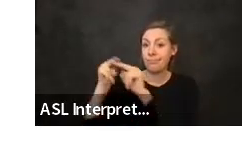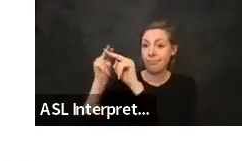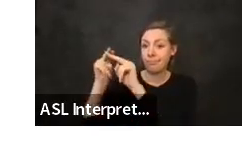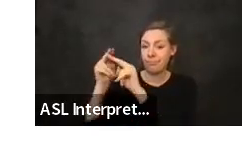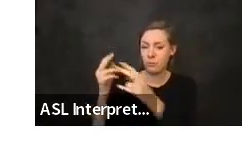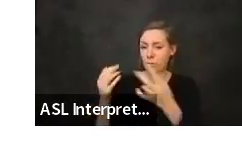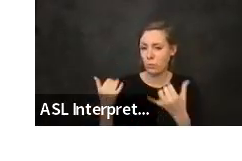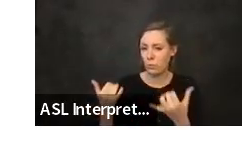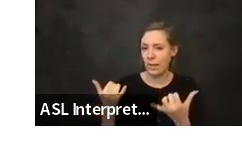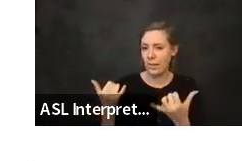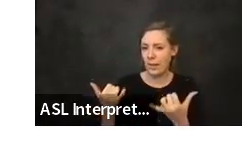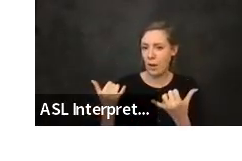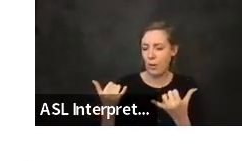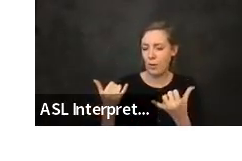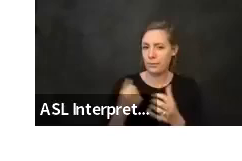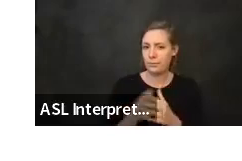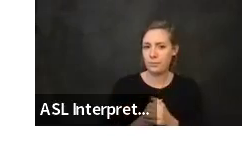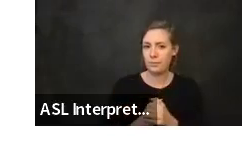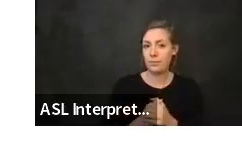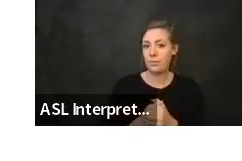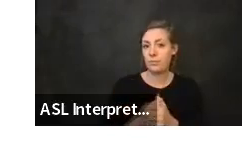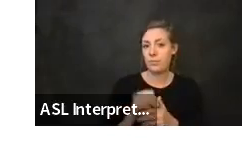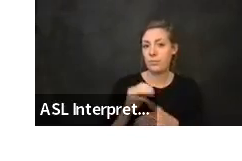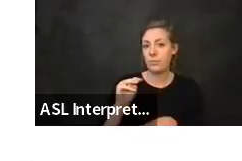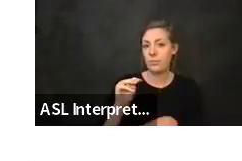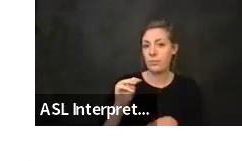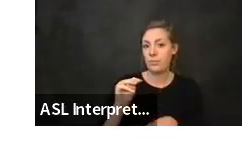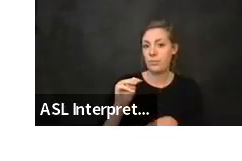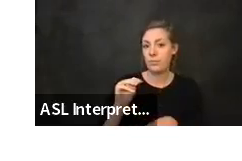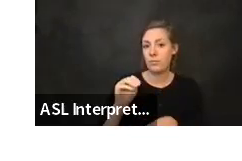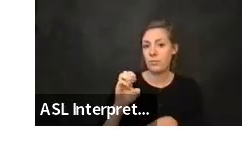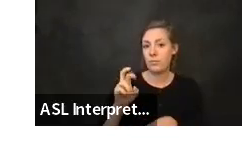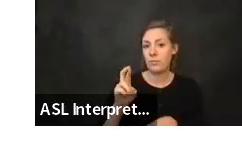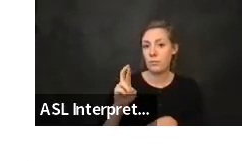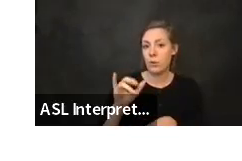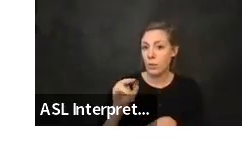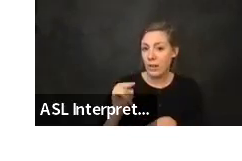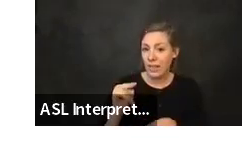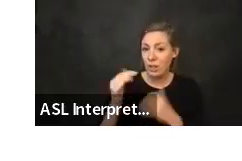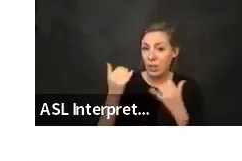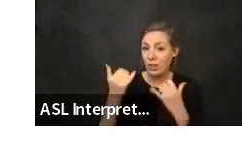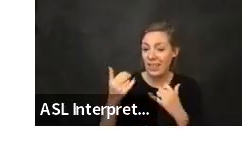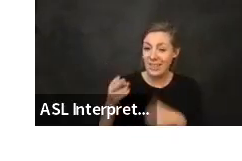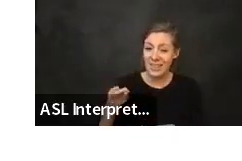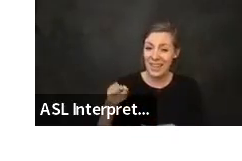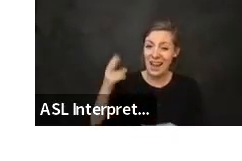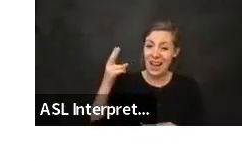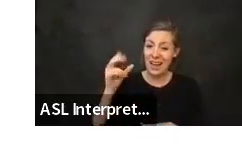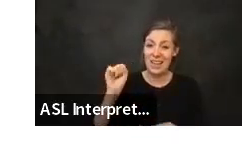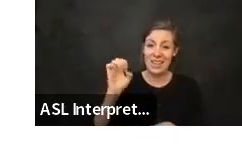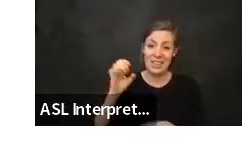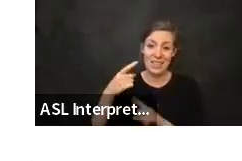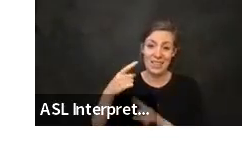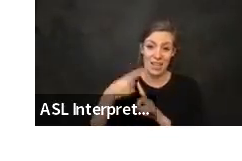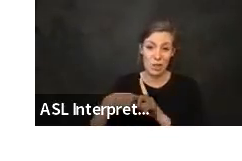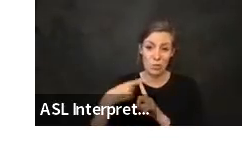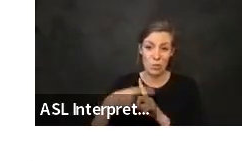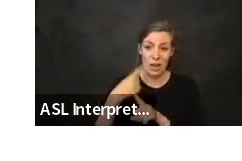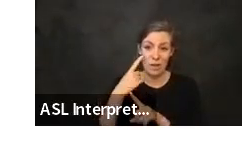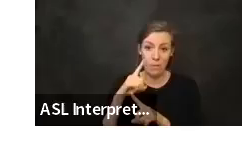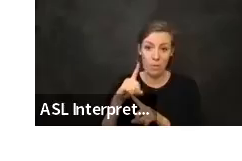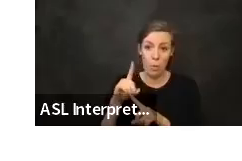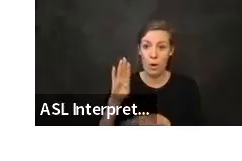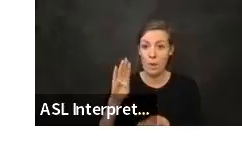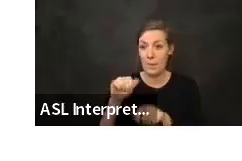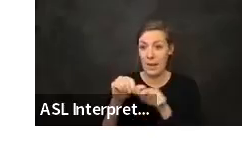currently. And Marin, which currently has the highest case rate among local Bay Area counties, however,